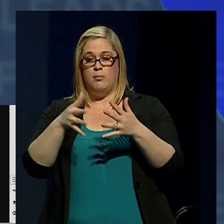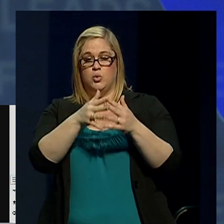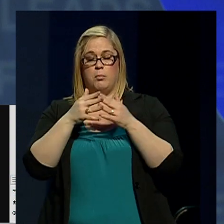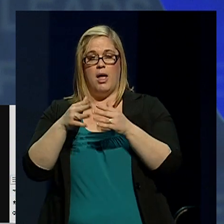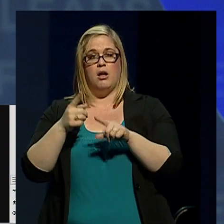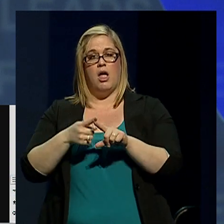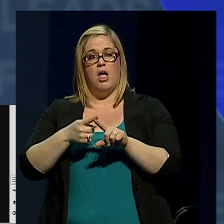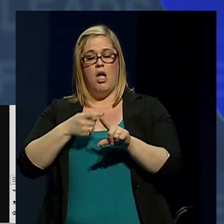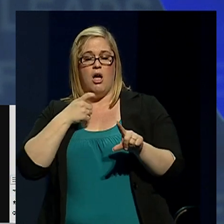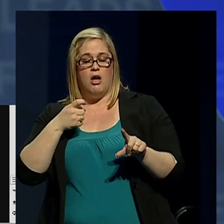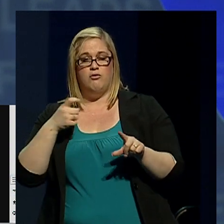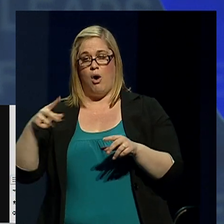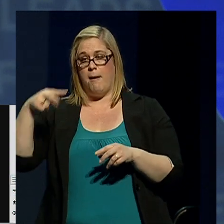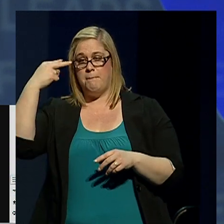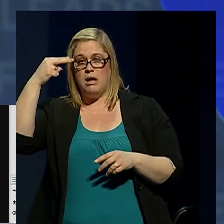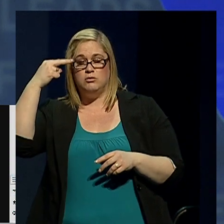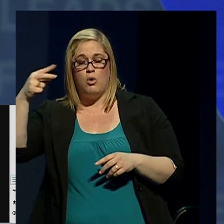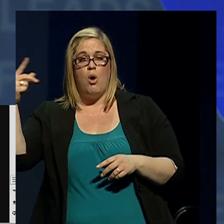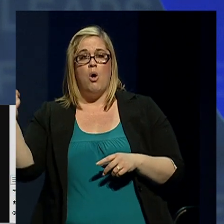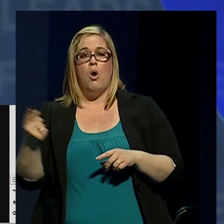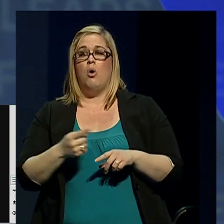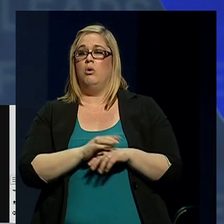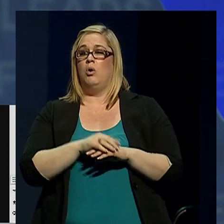from Guadalajara, Jalisco, Mexico.